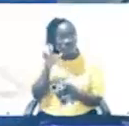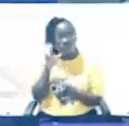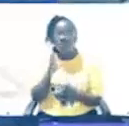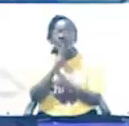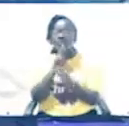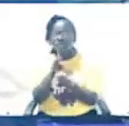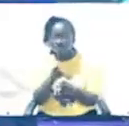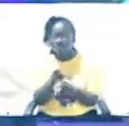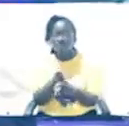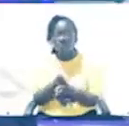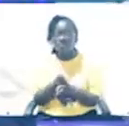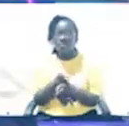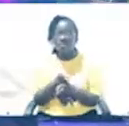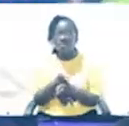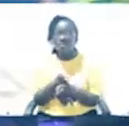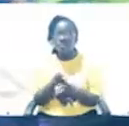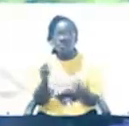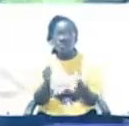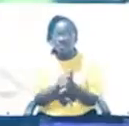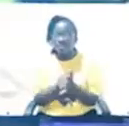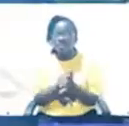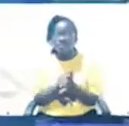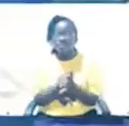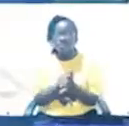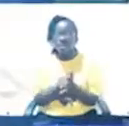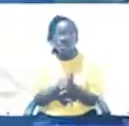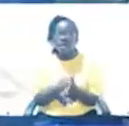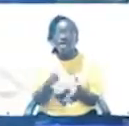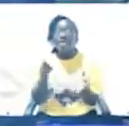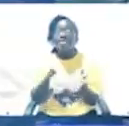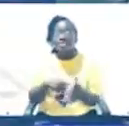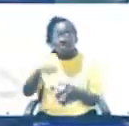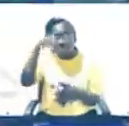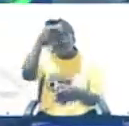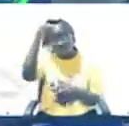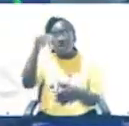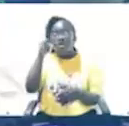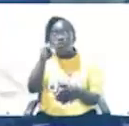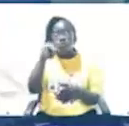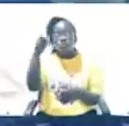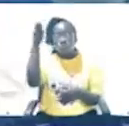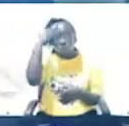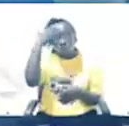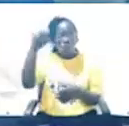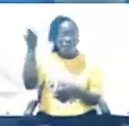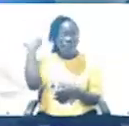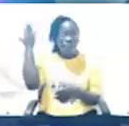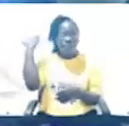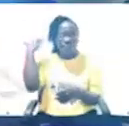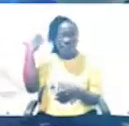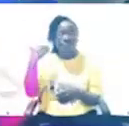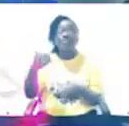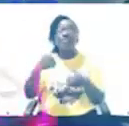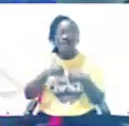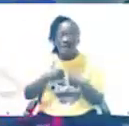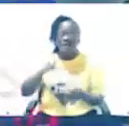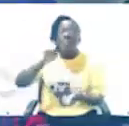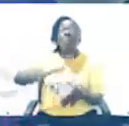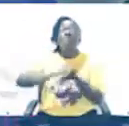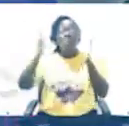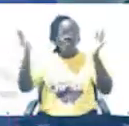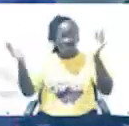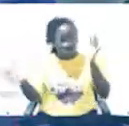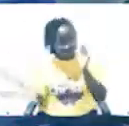Abugere, the one you knew before, he's not the one you Abugere see. Da da no da da.